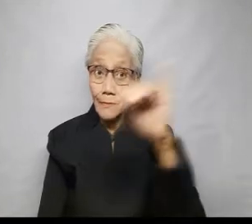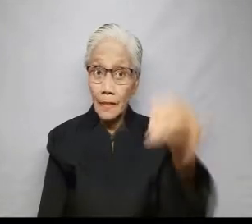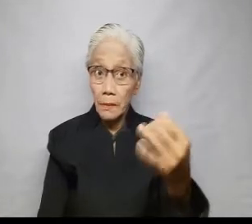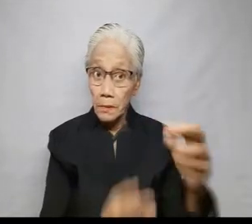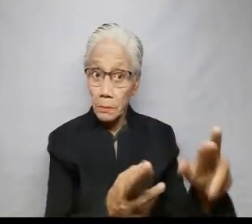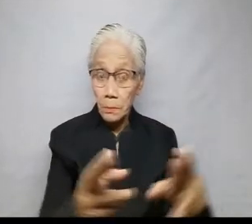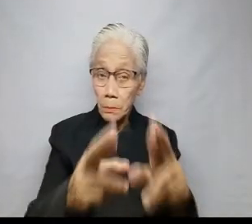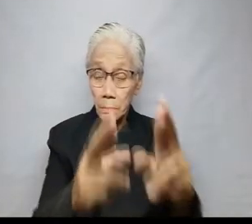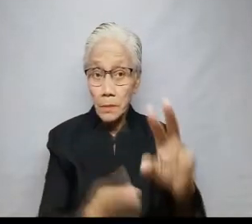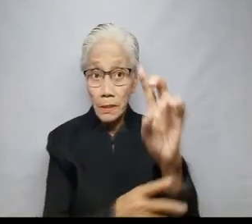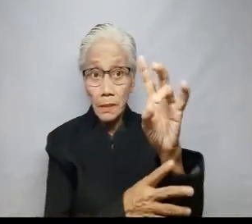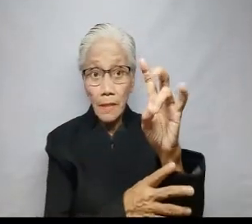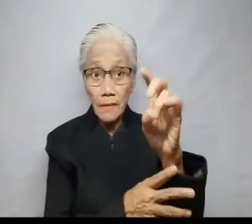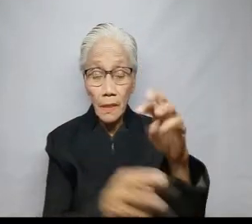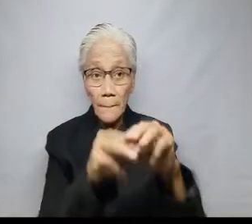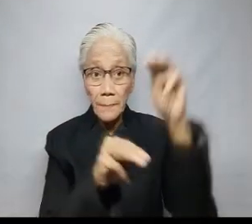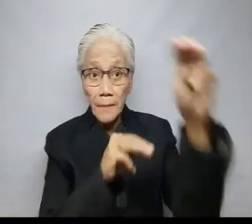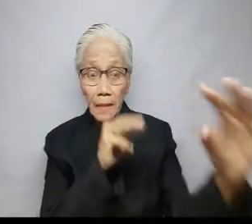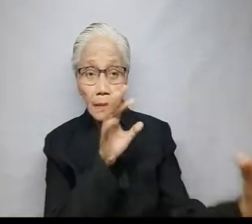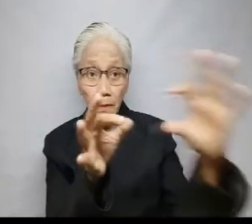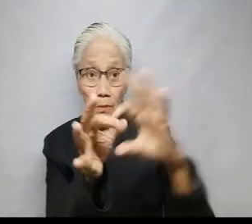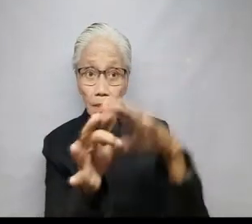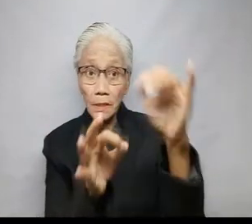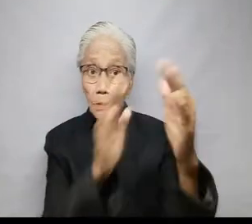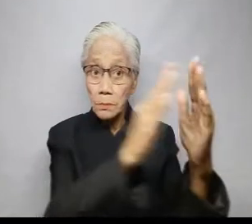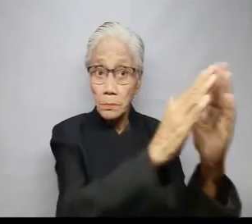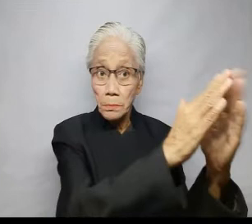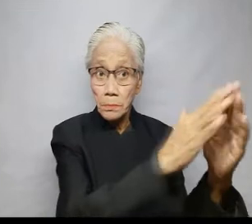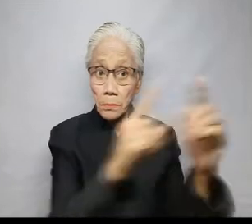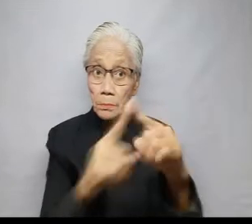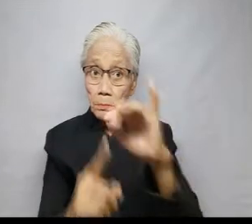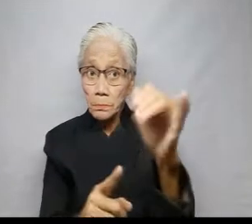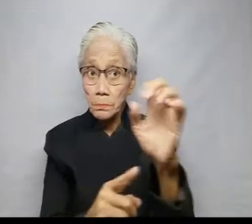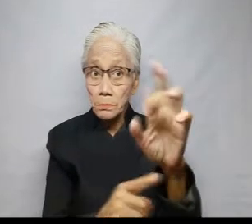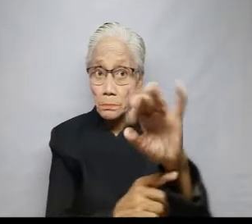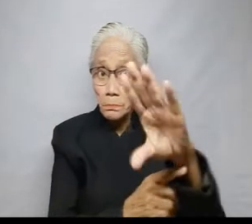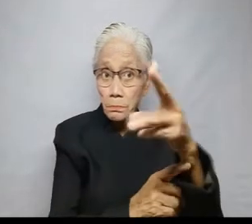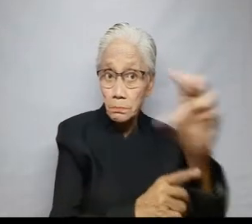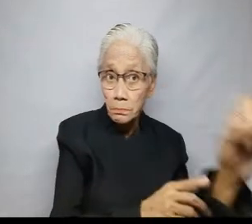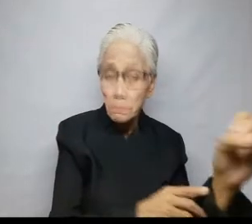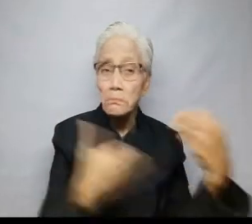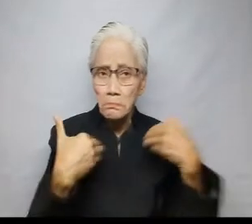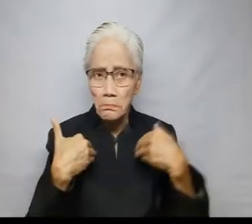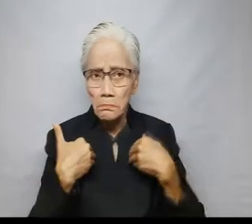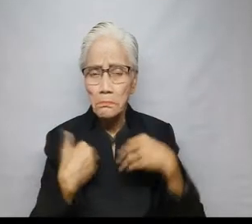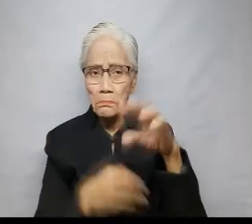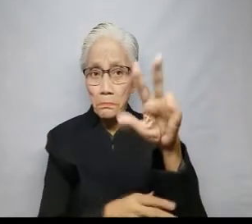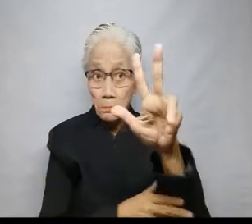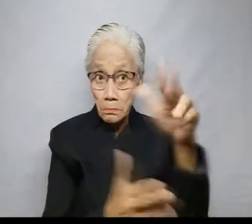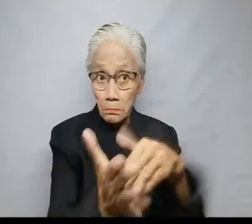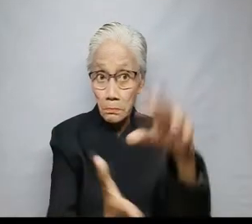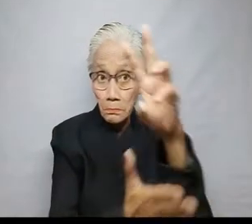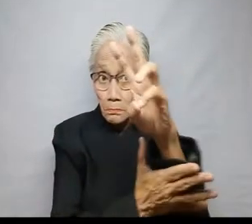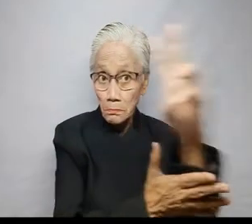The Jericho Road is the 17-mile road that connects Jerusalem to Jericho. That road drops 3,600